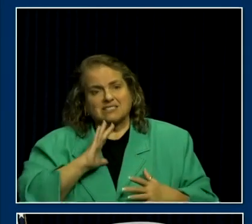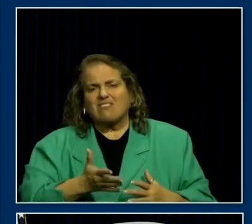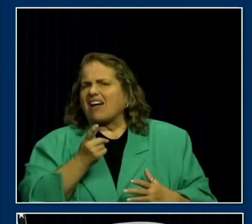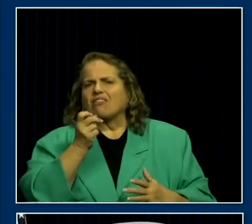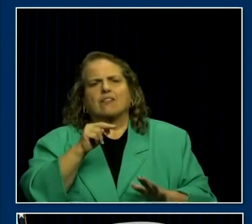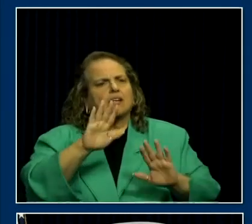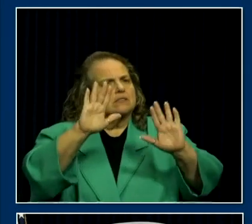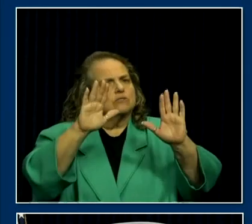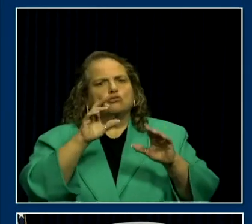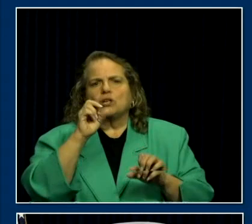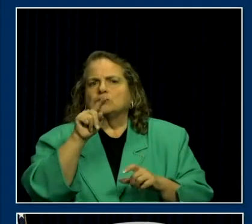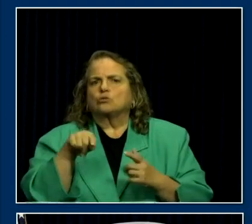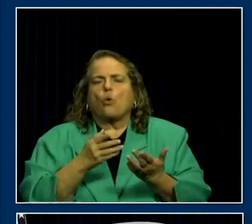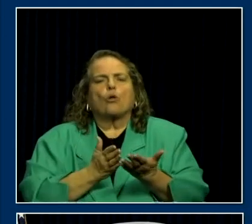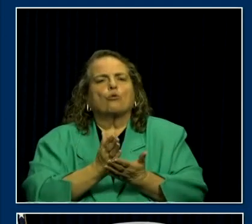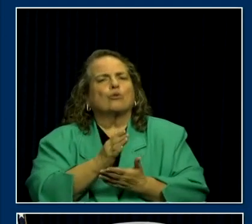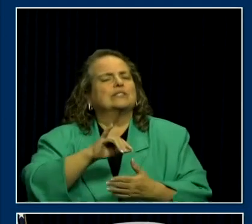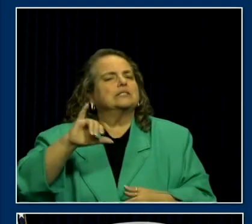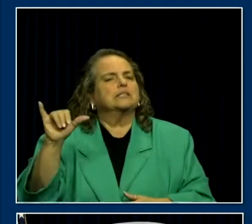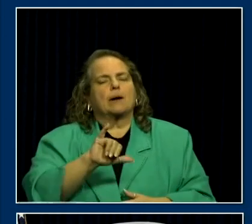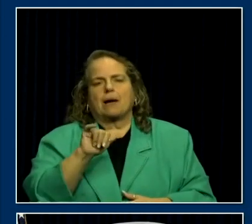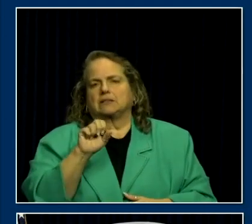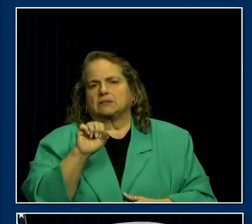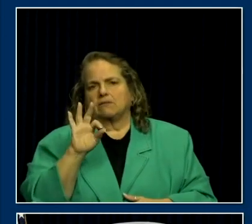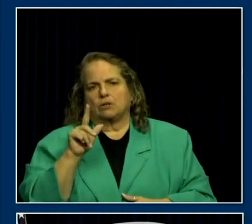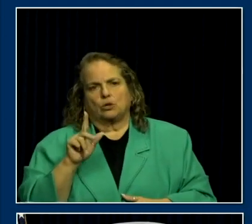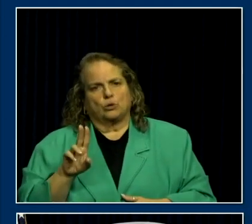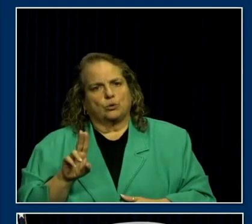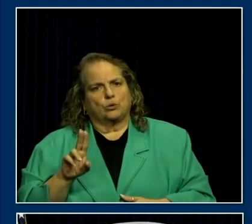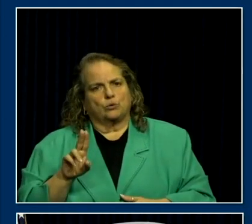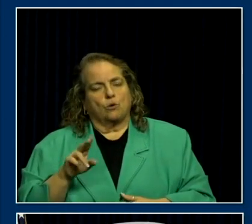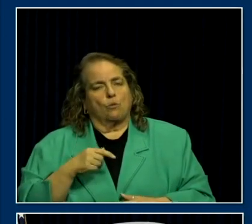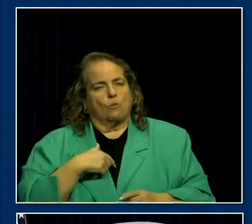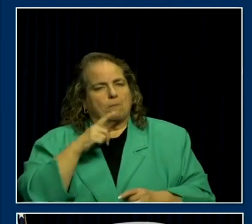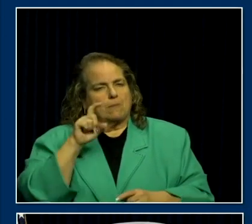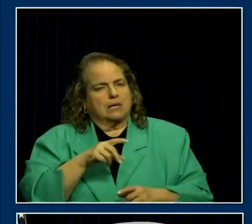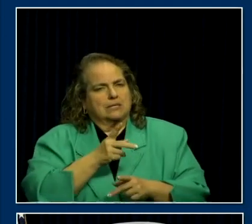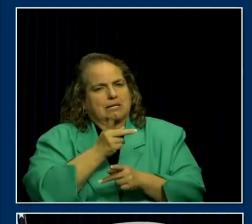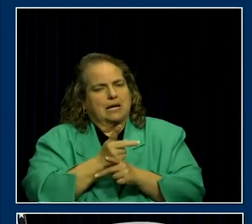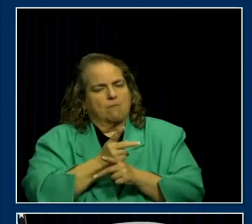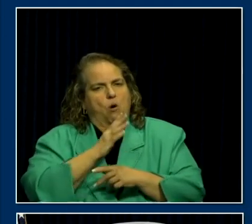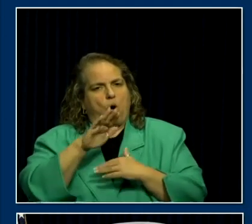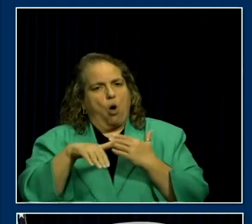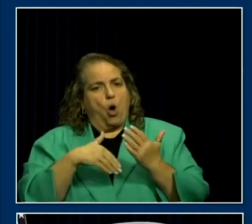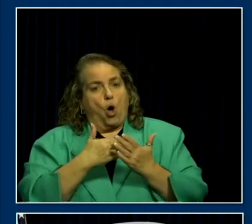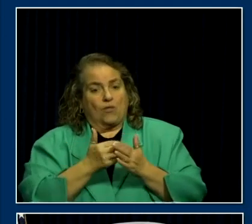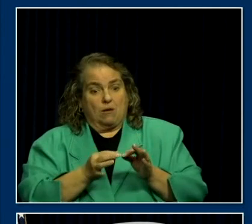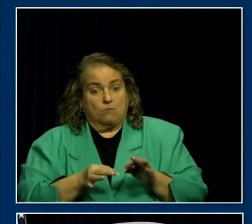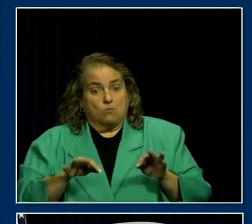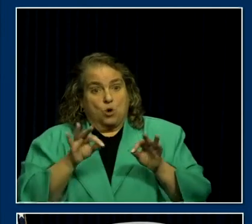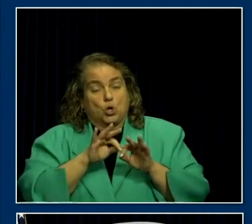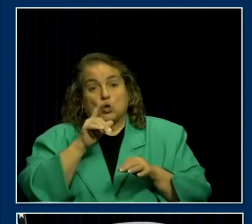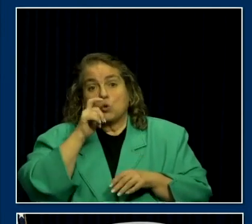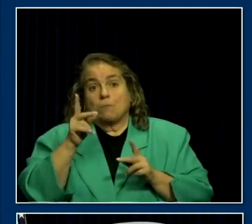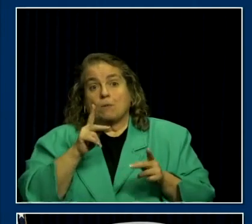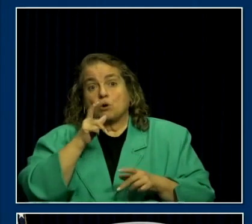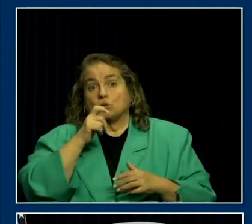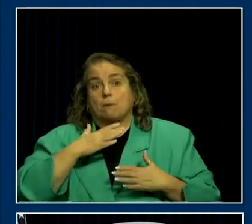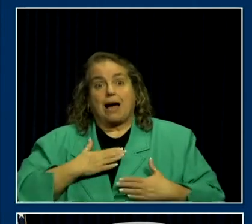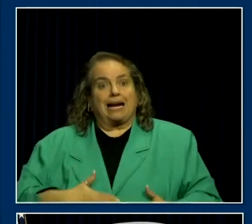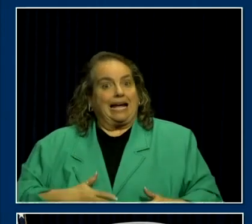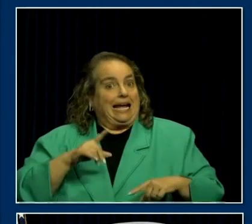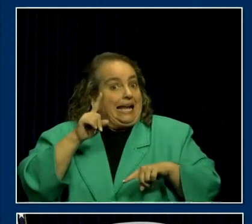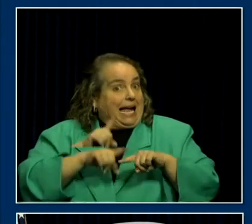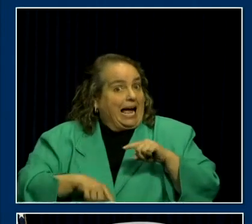have to get over it, just like influenza. We need to keep all the capacity we can in the healthcare system for the folks whose bodies